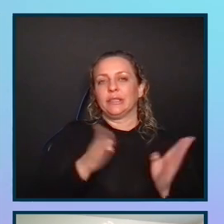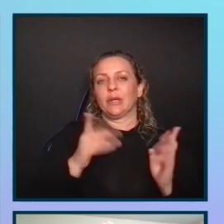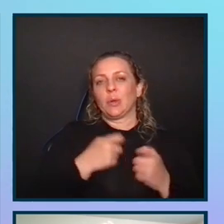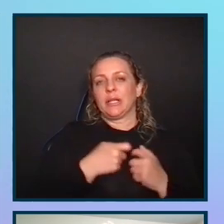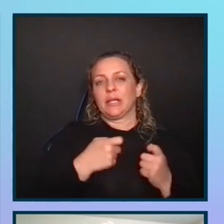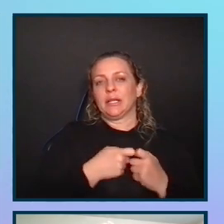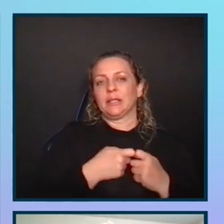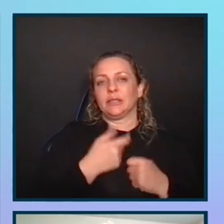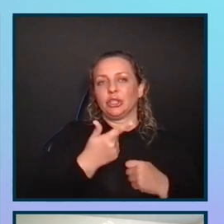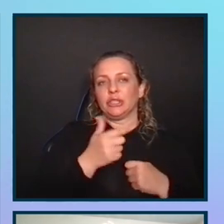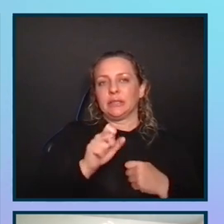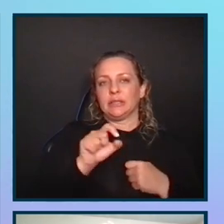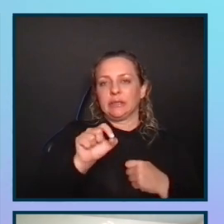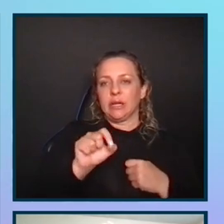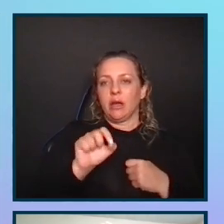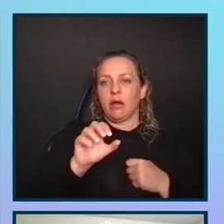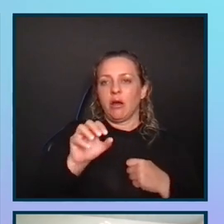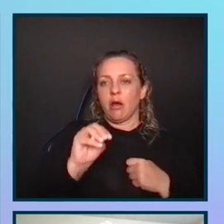GE.com.